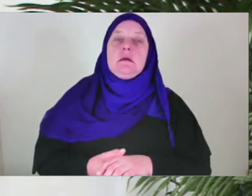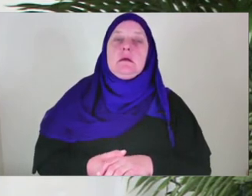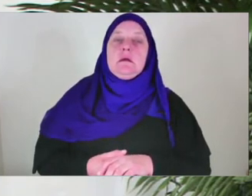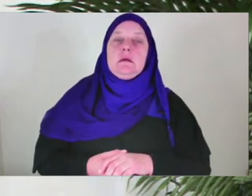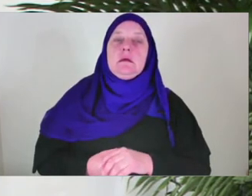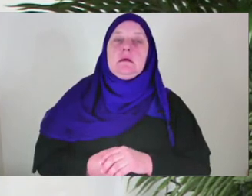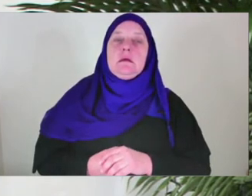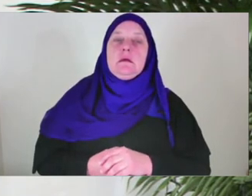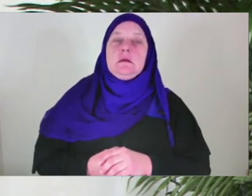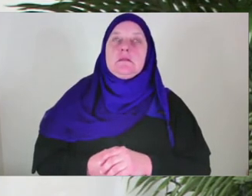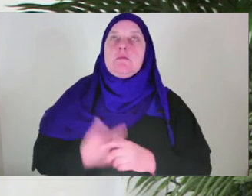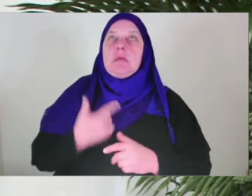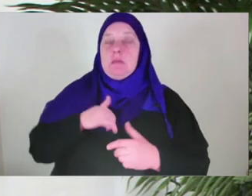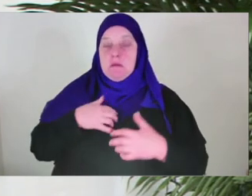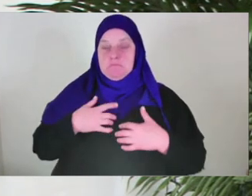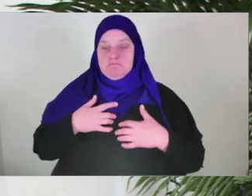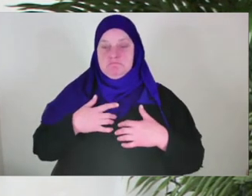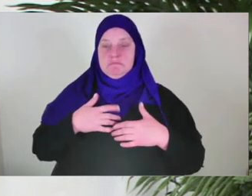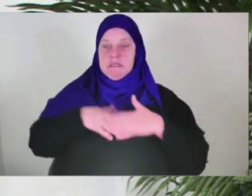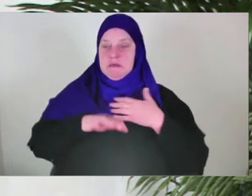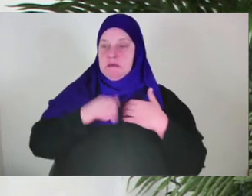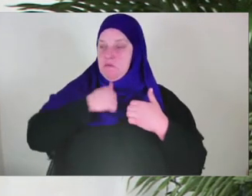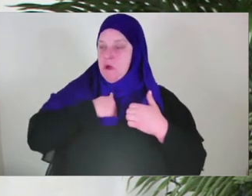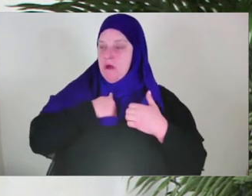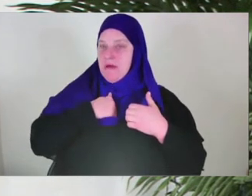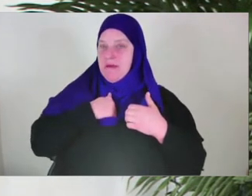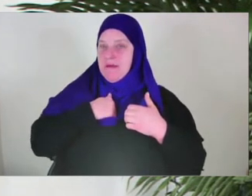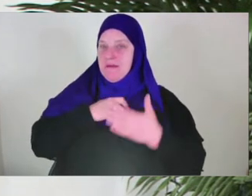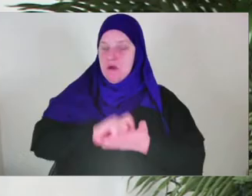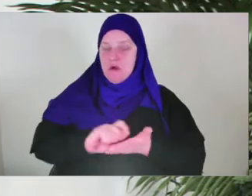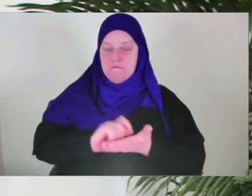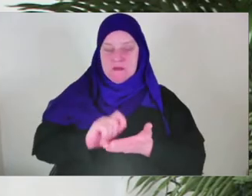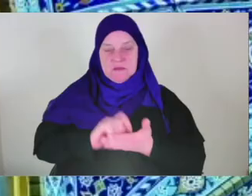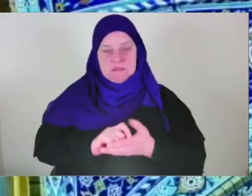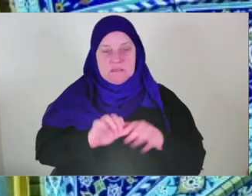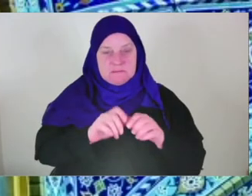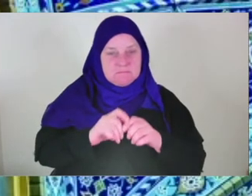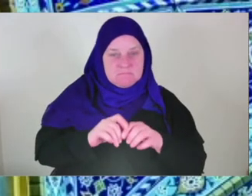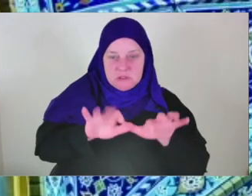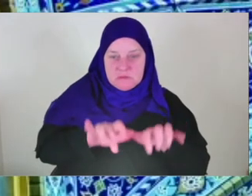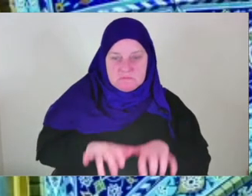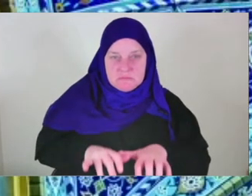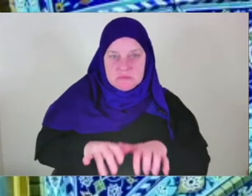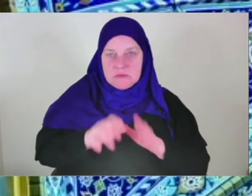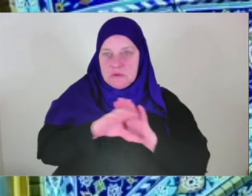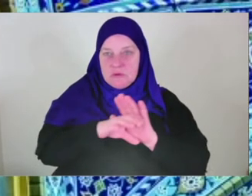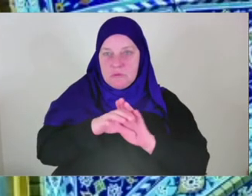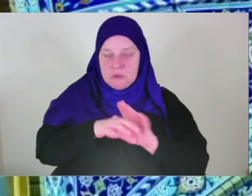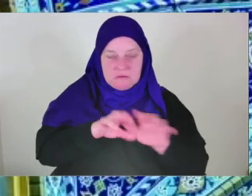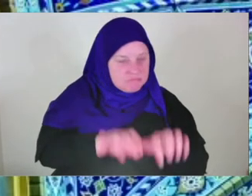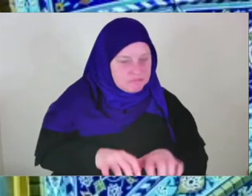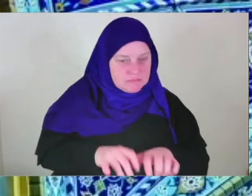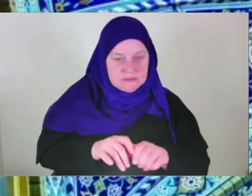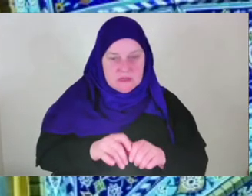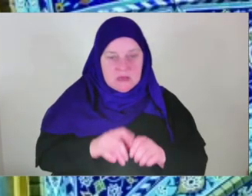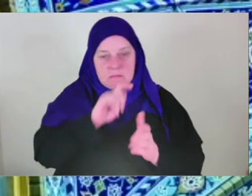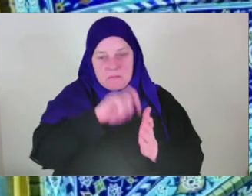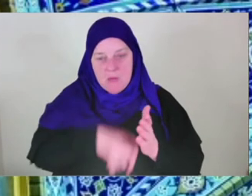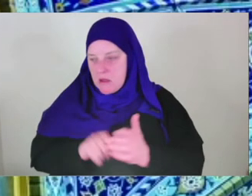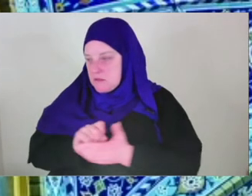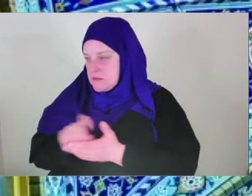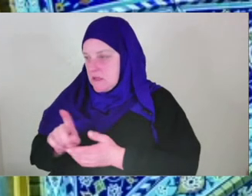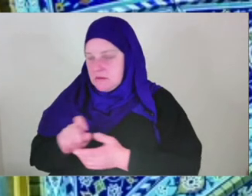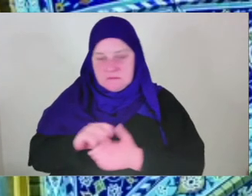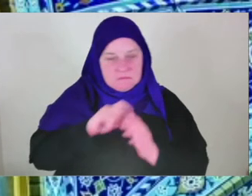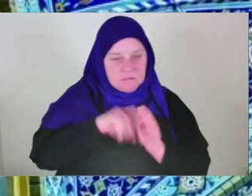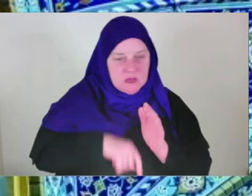then does that also apply to me as well? No, zakat doesn't apply to you in that sense. Zakat